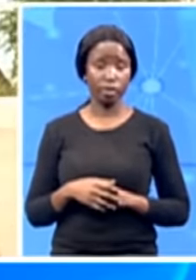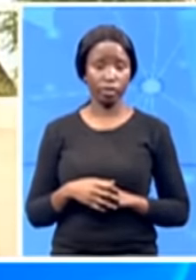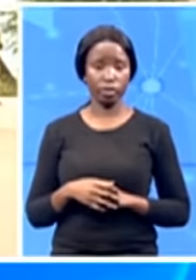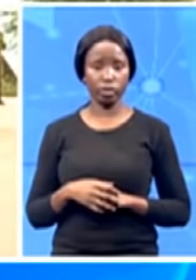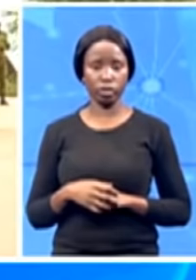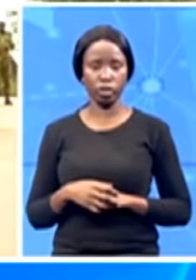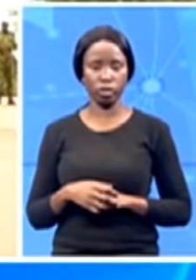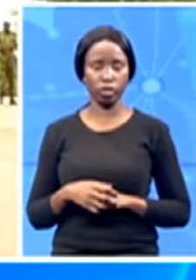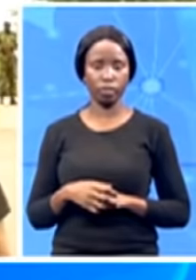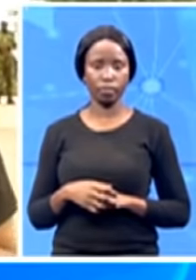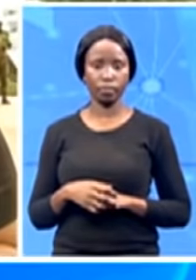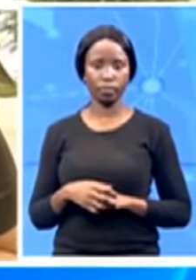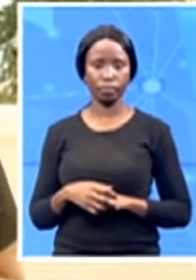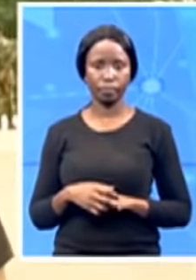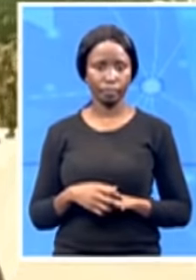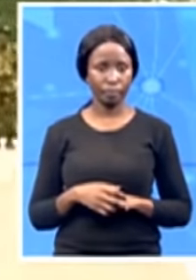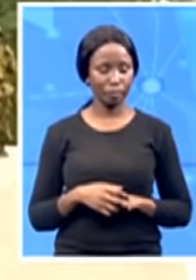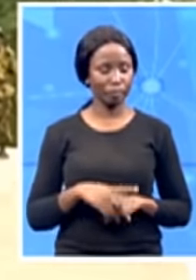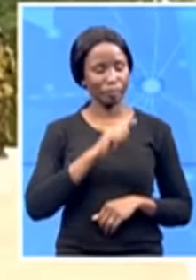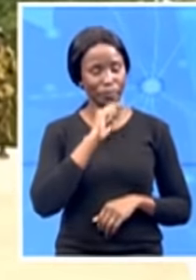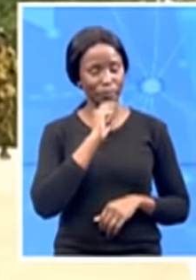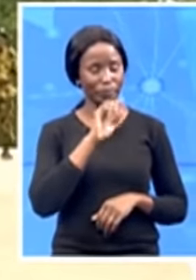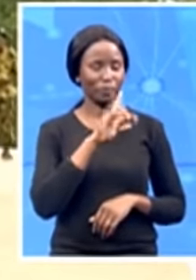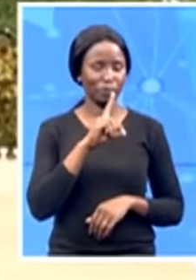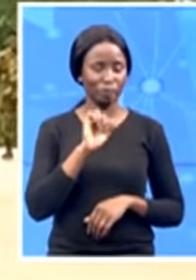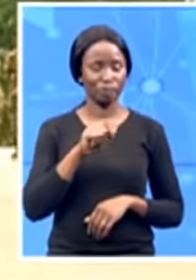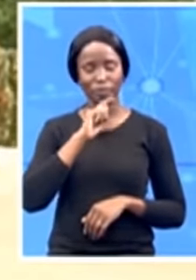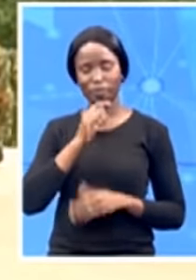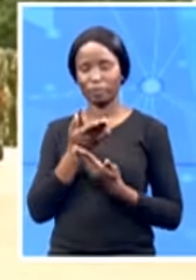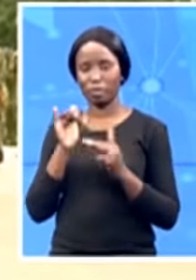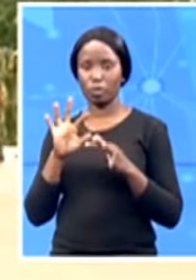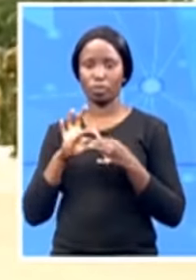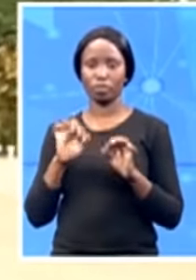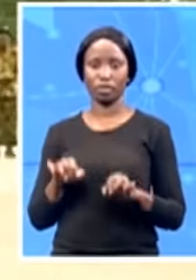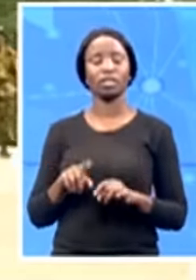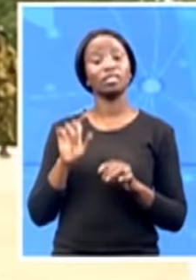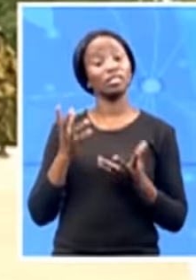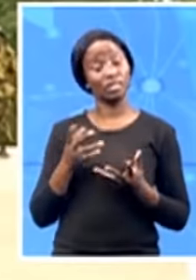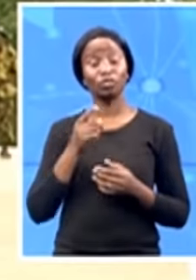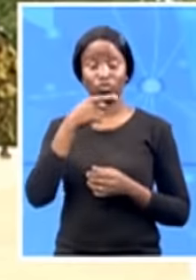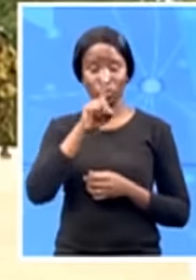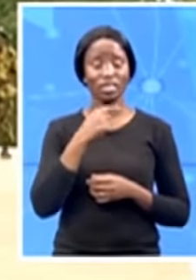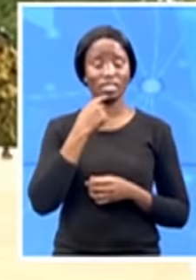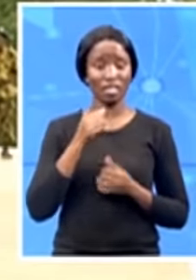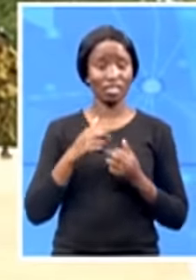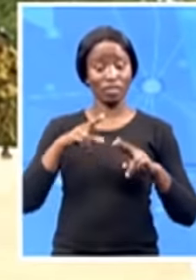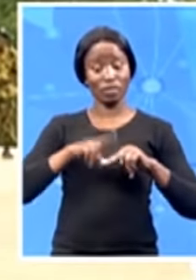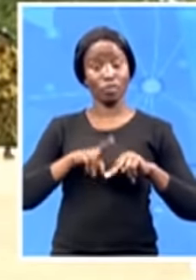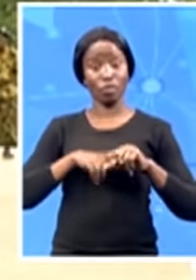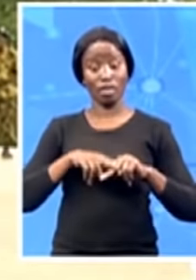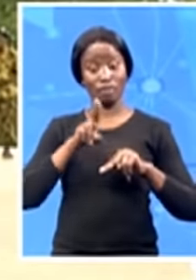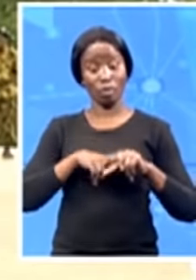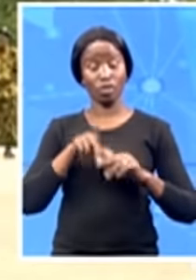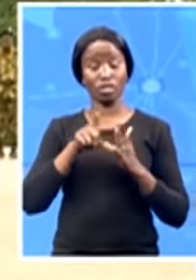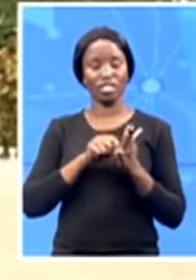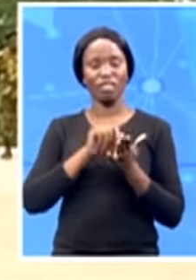Very good morning, Desiree, and good morning to our viewers. Certainly, as you're saying, since February, in fact, I think it was February the 14th that members of